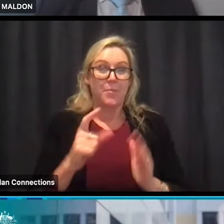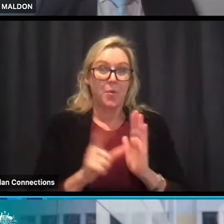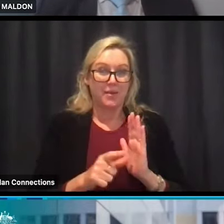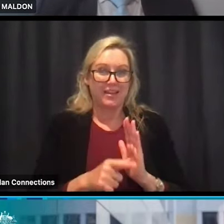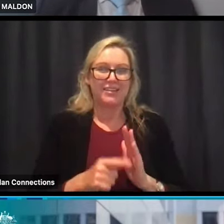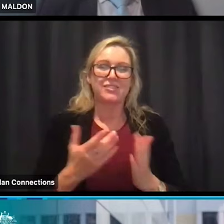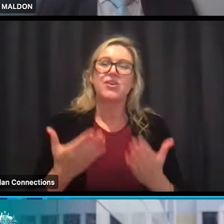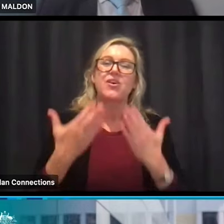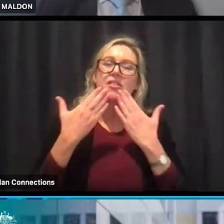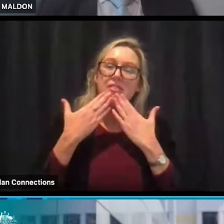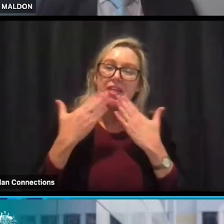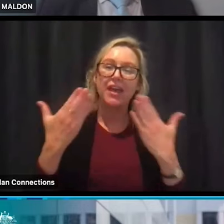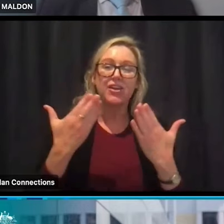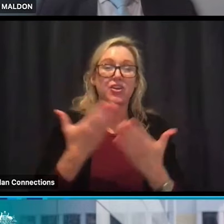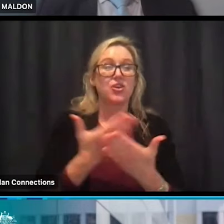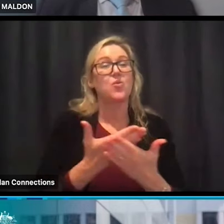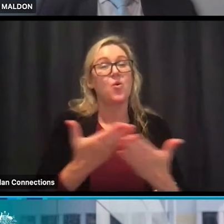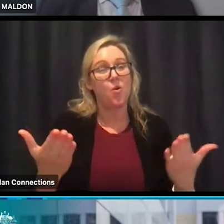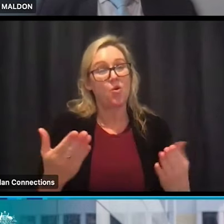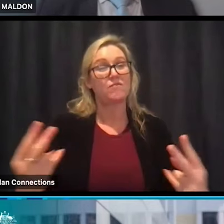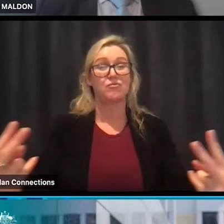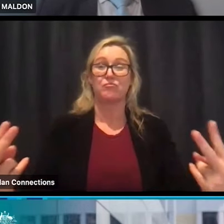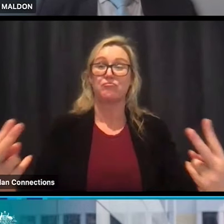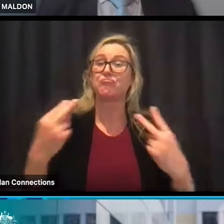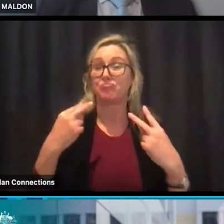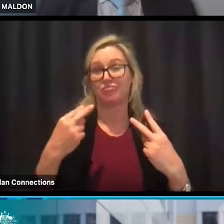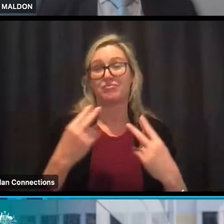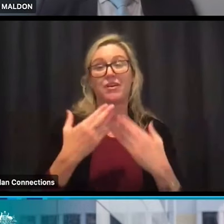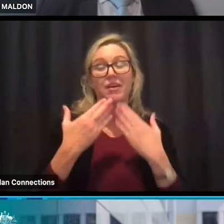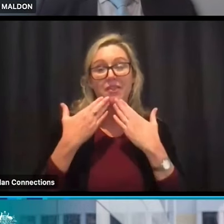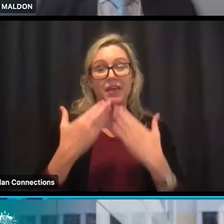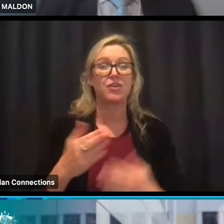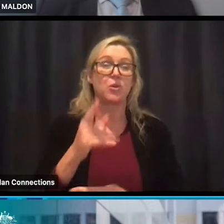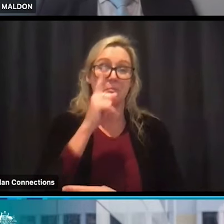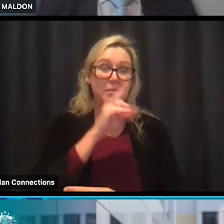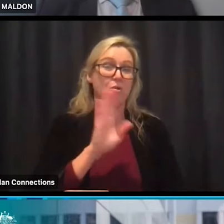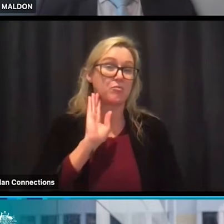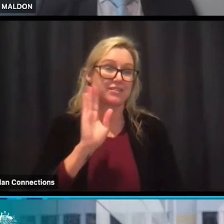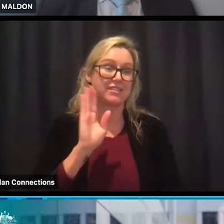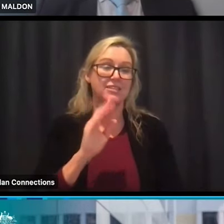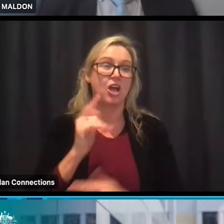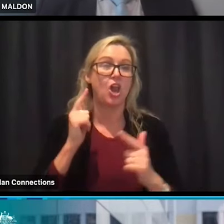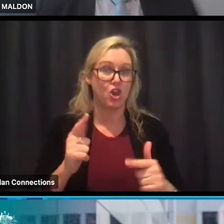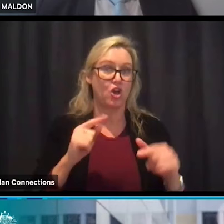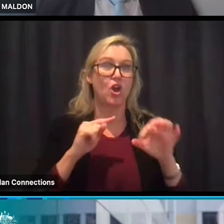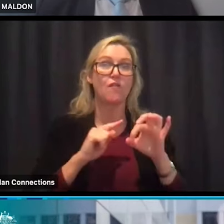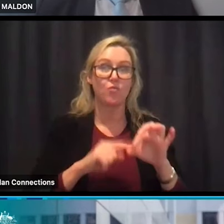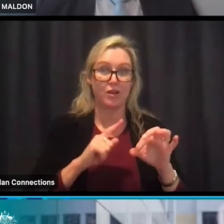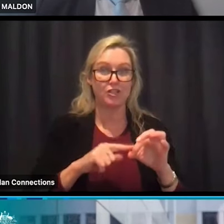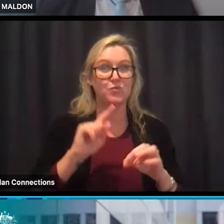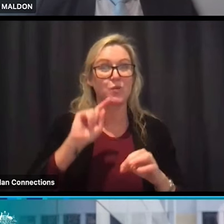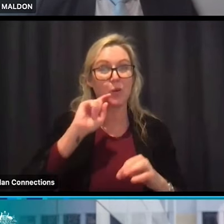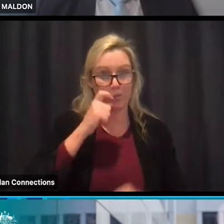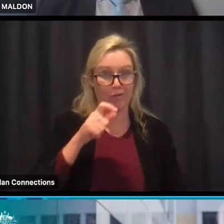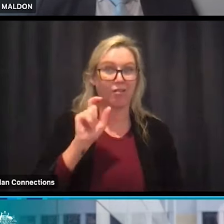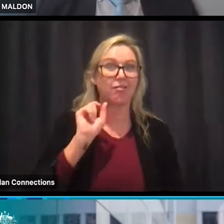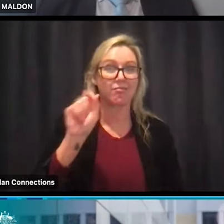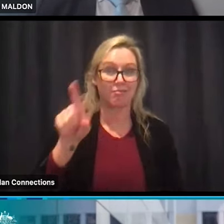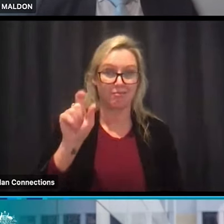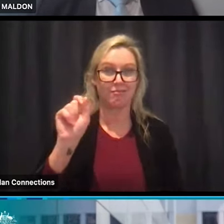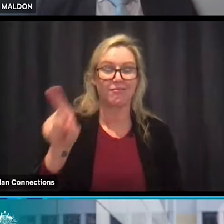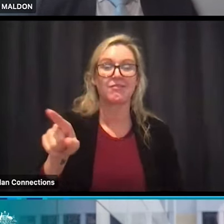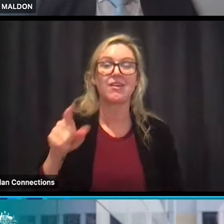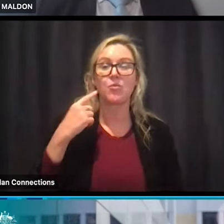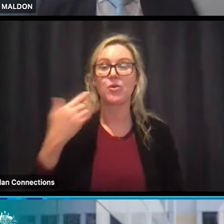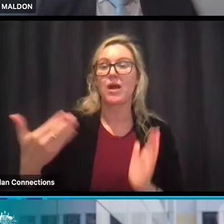thank you for everyone who engaged. Thank you to the presenters. There are a lot of questions that we will be following up on and adding to